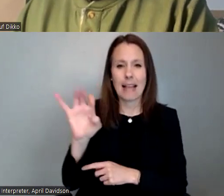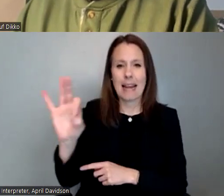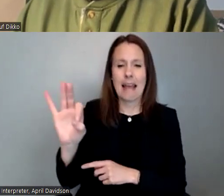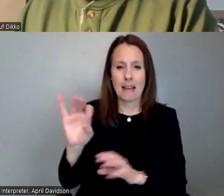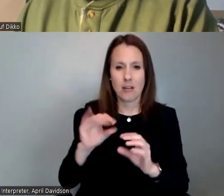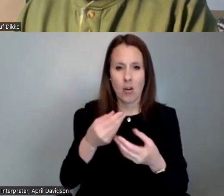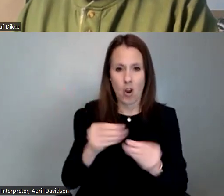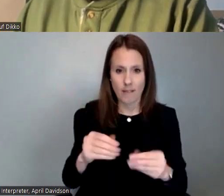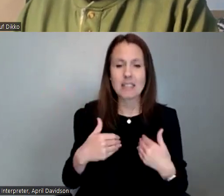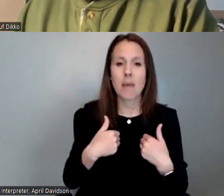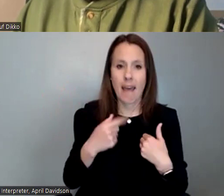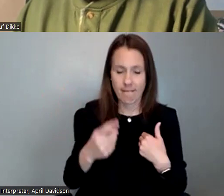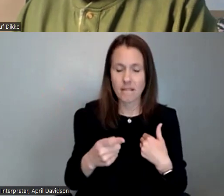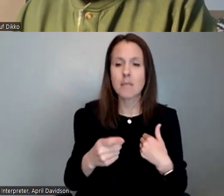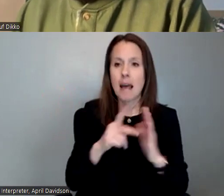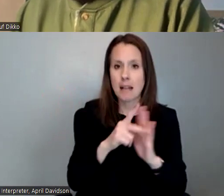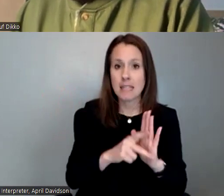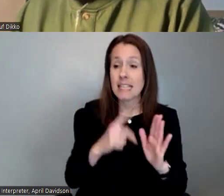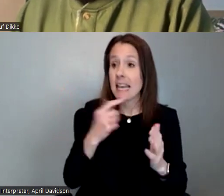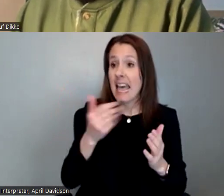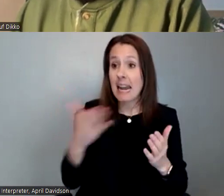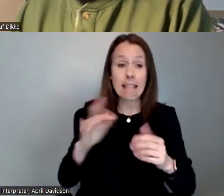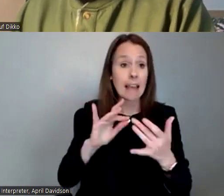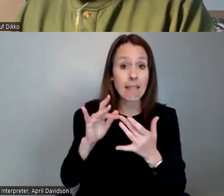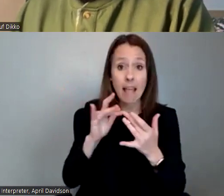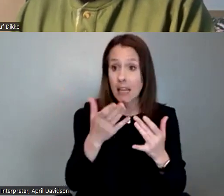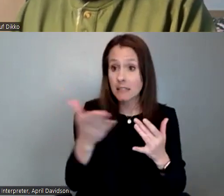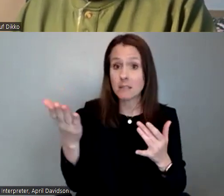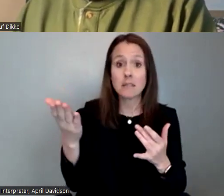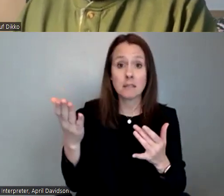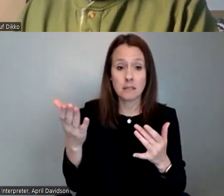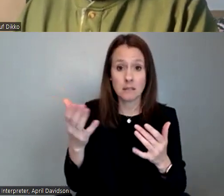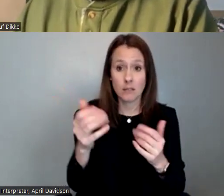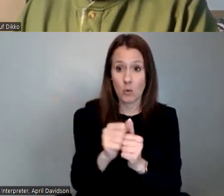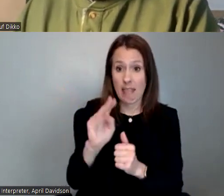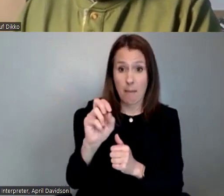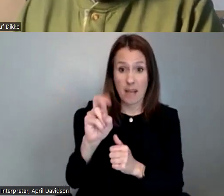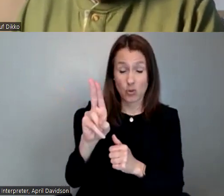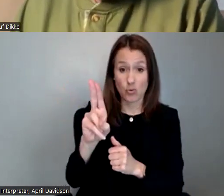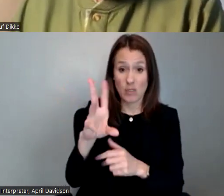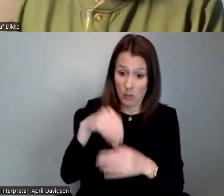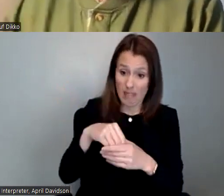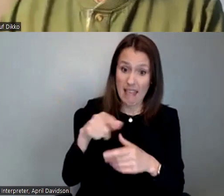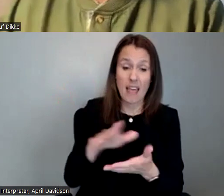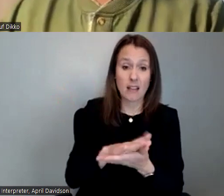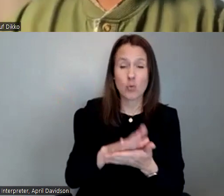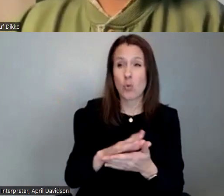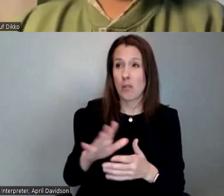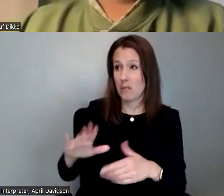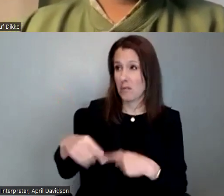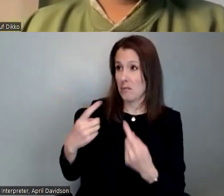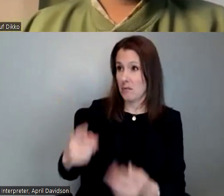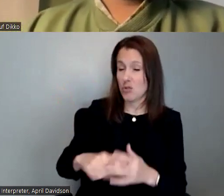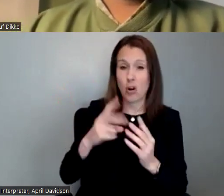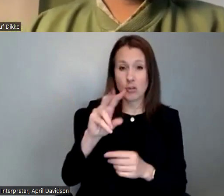states that anything that exists online under the MSU umbrella as of 2009